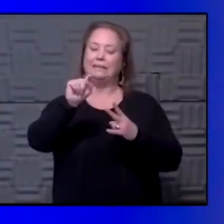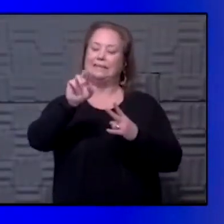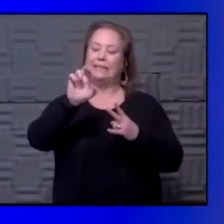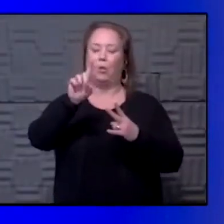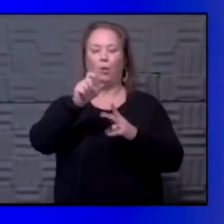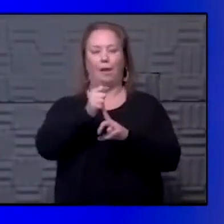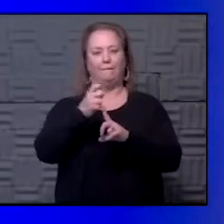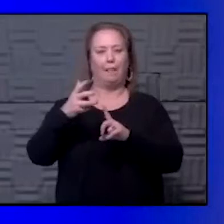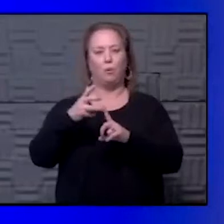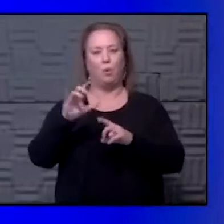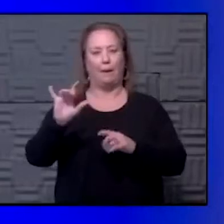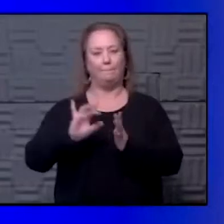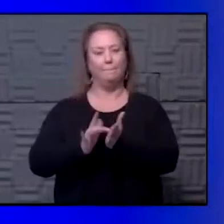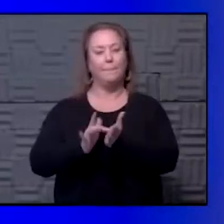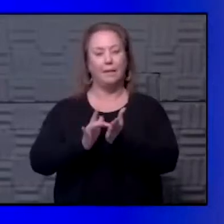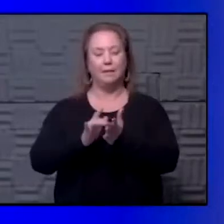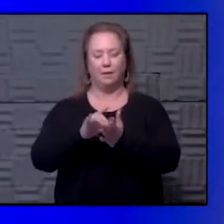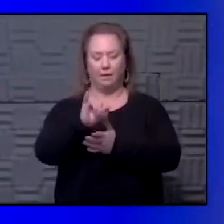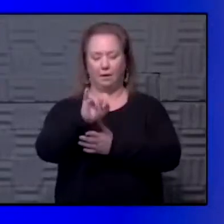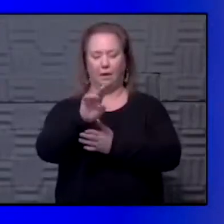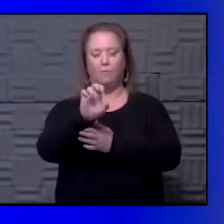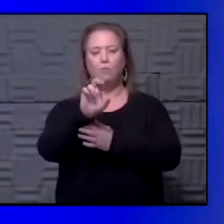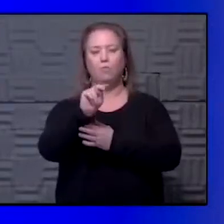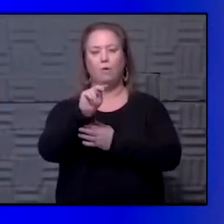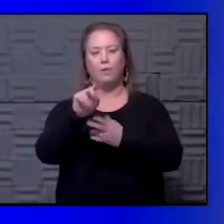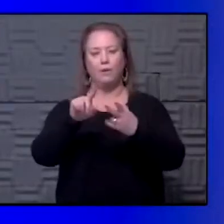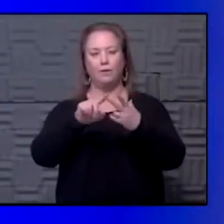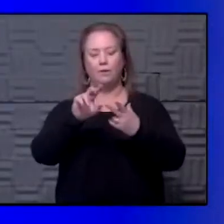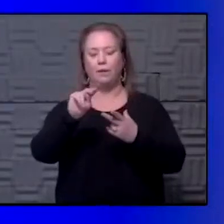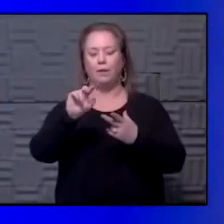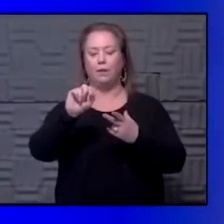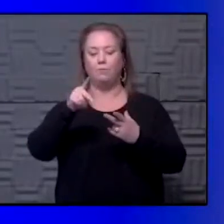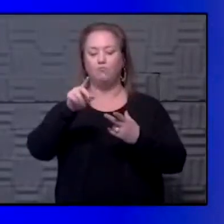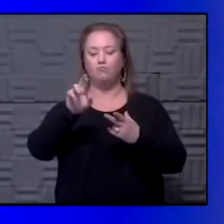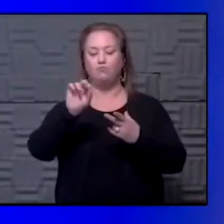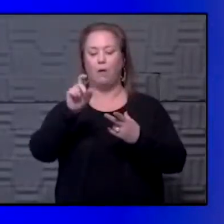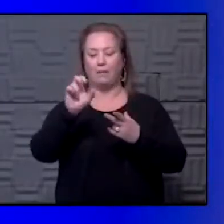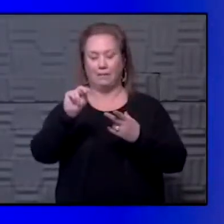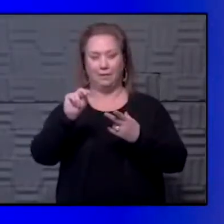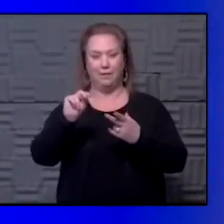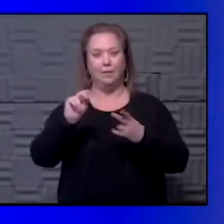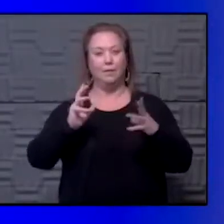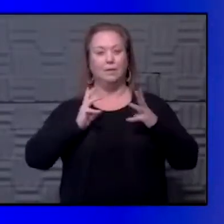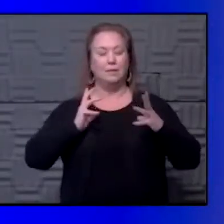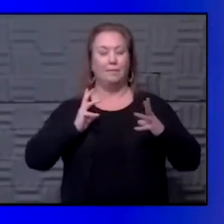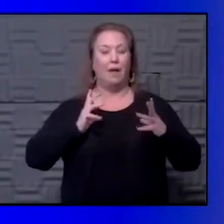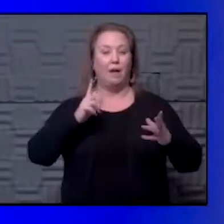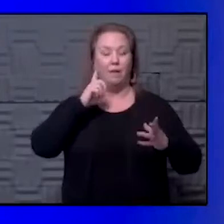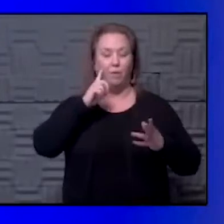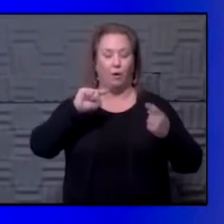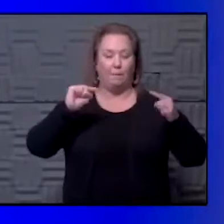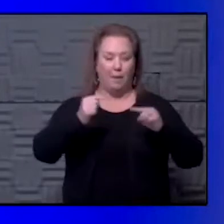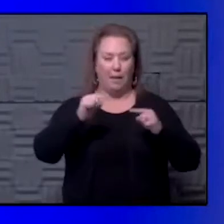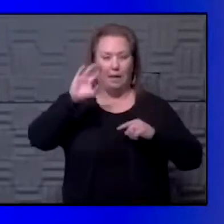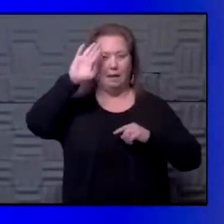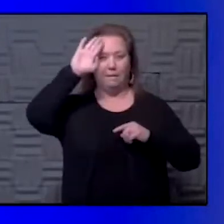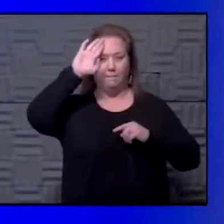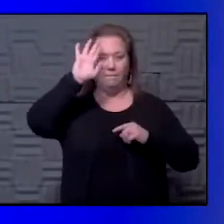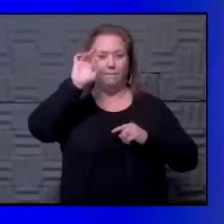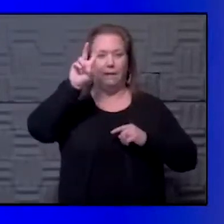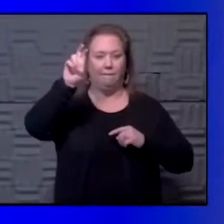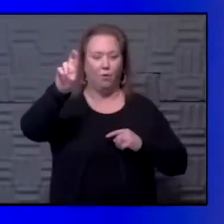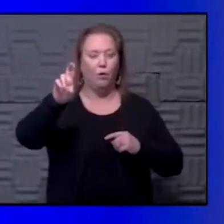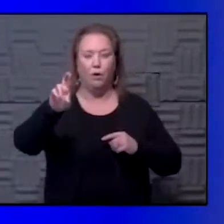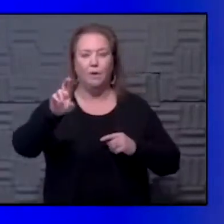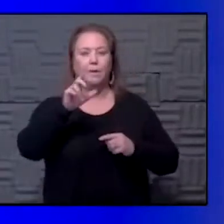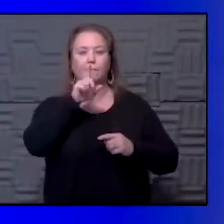anti-inflammatory medications. Ibuprofen and naproxen, it's okay to take those after for symptoms such as pain and fever.